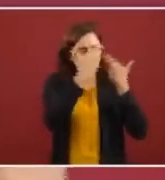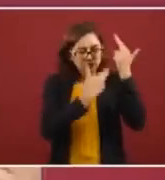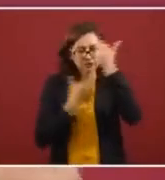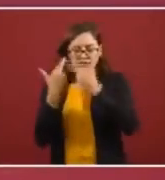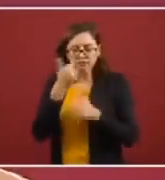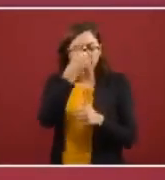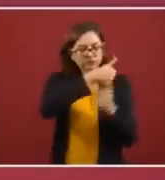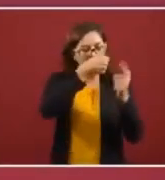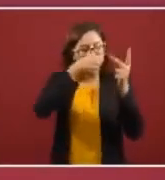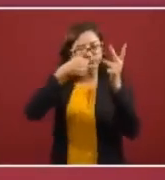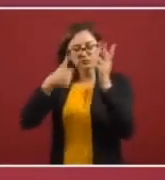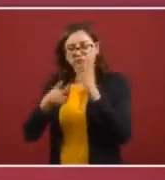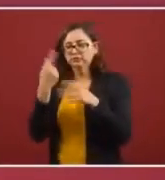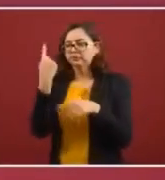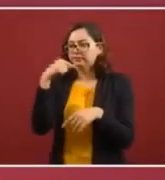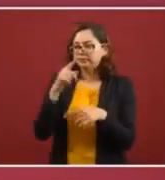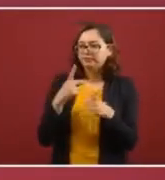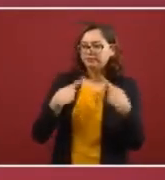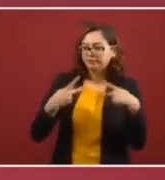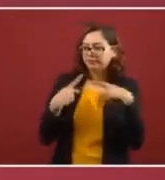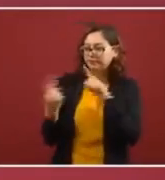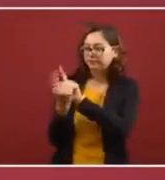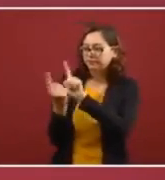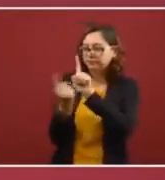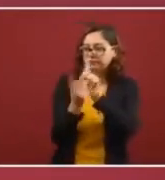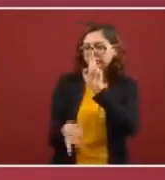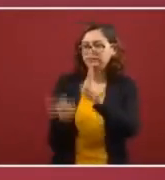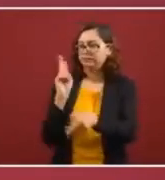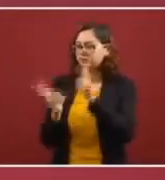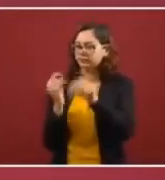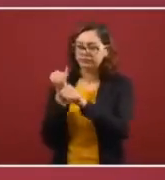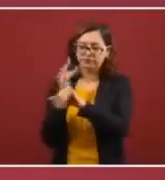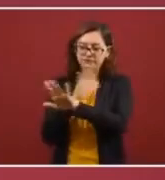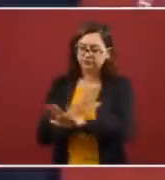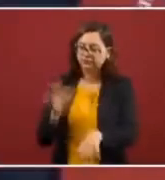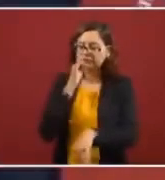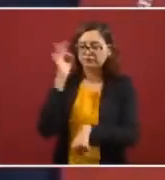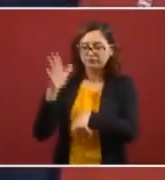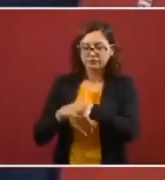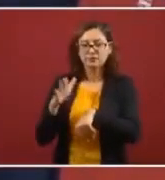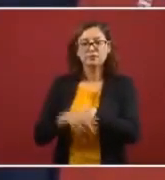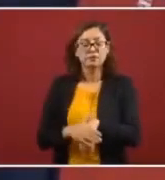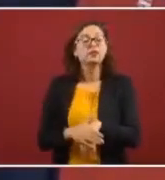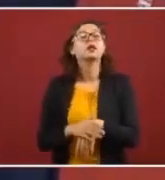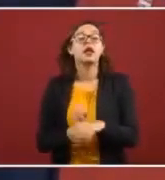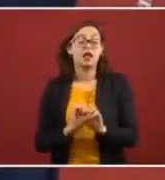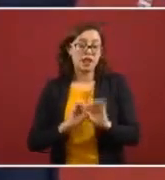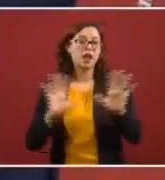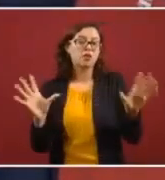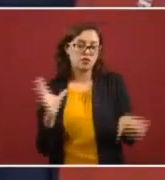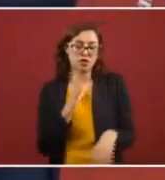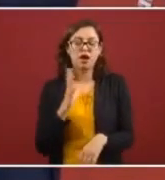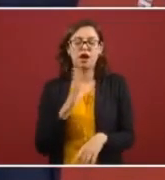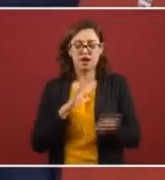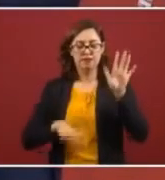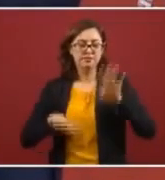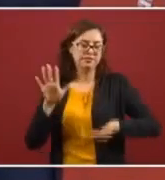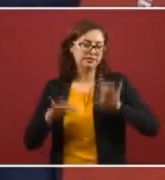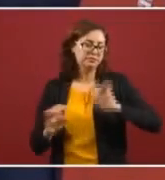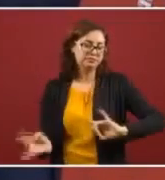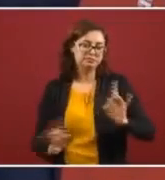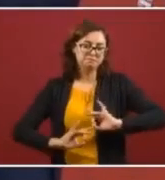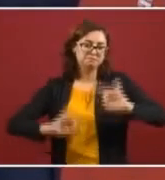And we have dynamics of communication directly so they can have all the information. Of course,